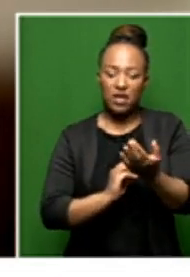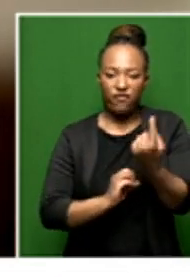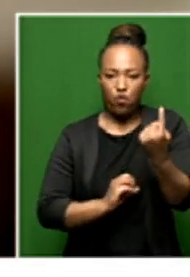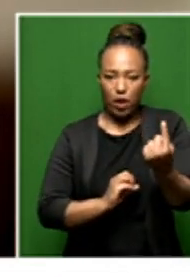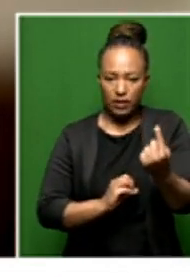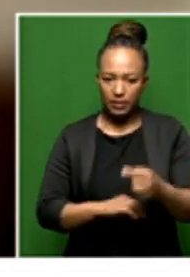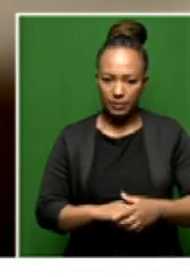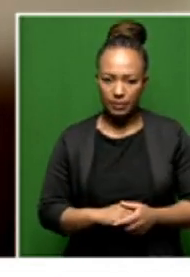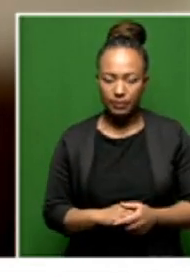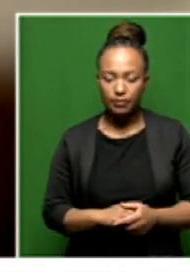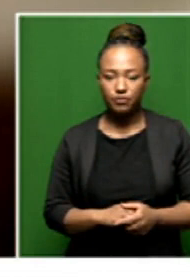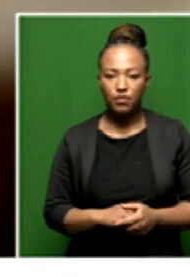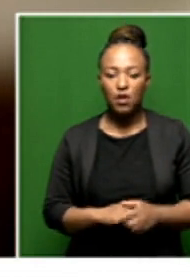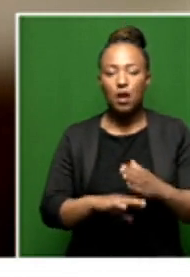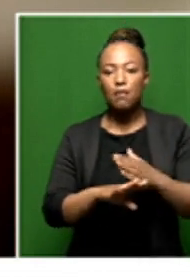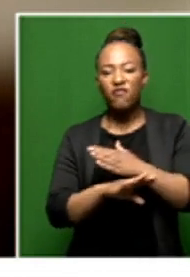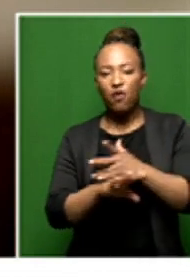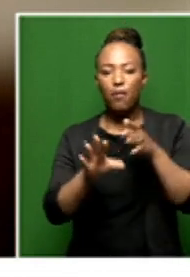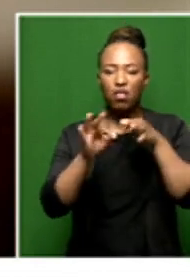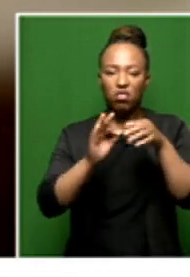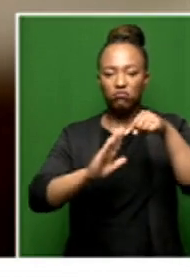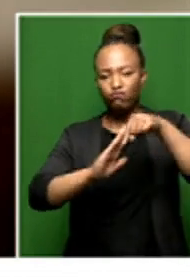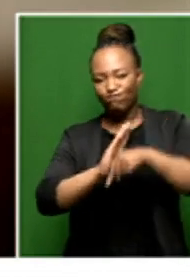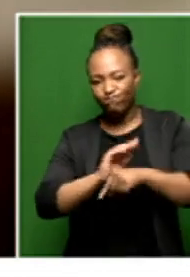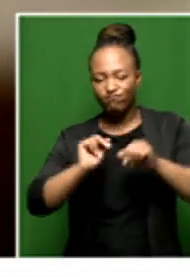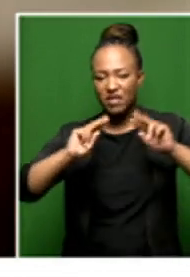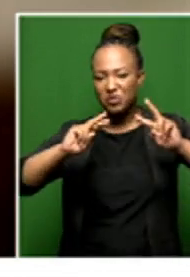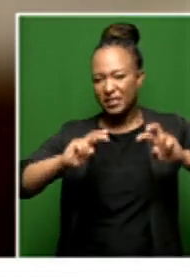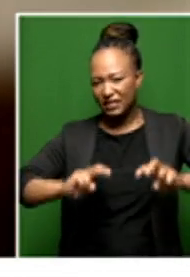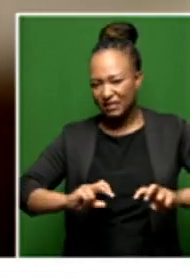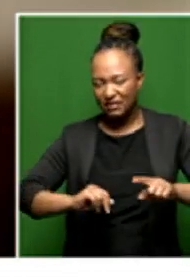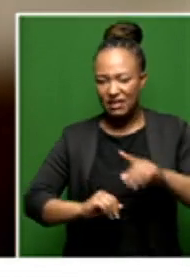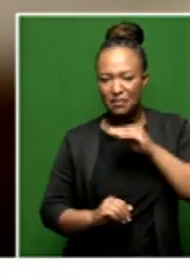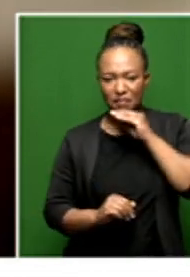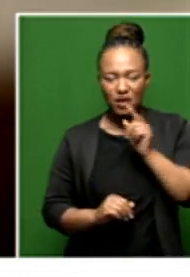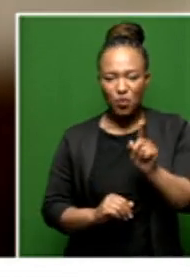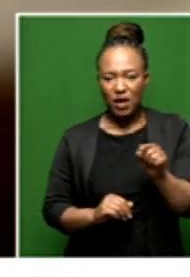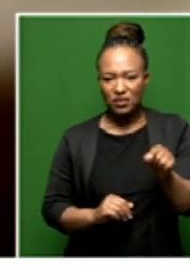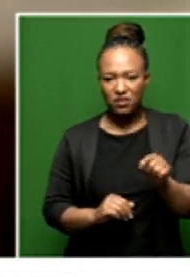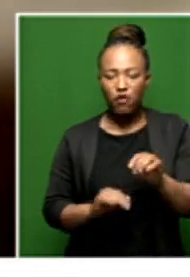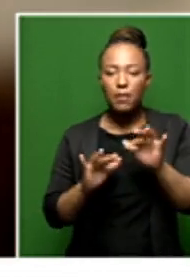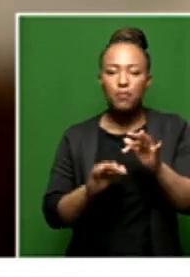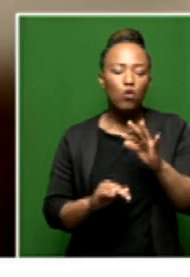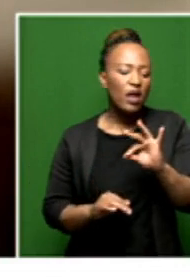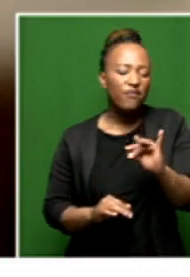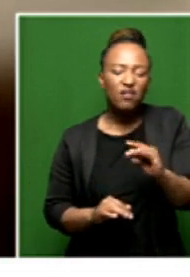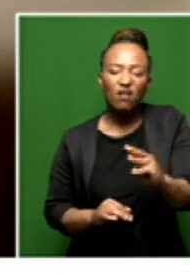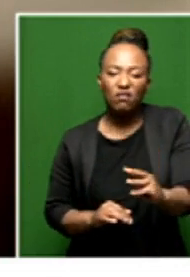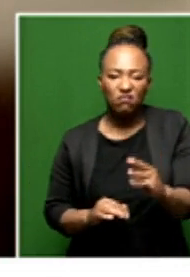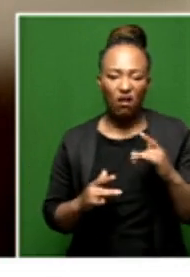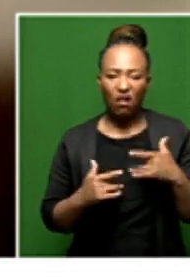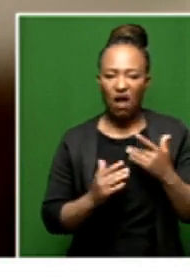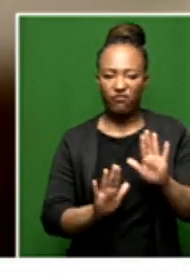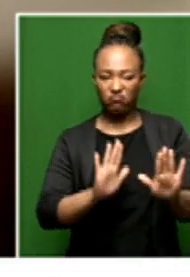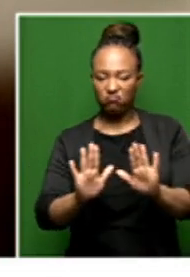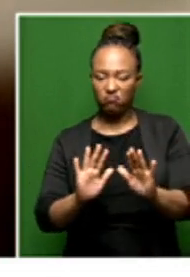I go into the details of the study of what it means to people in the day-to-day life. So we were